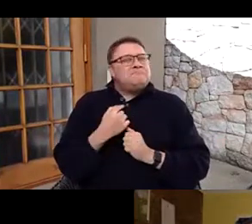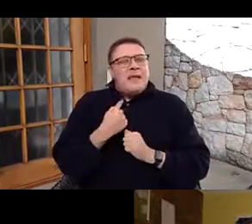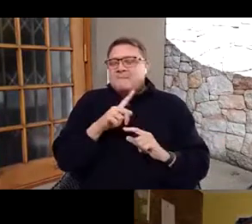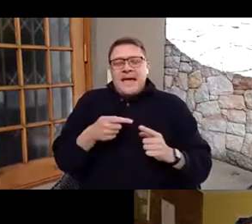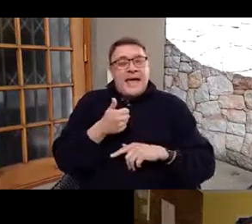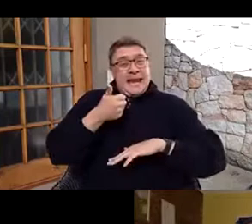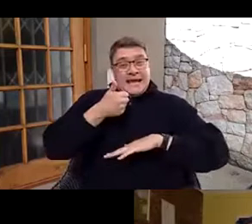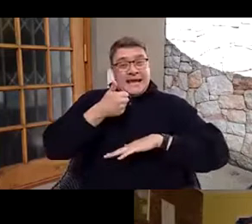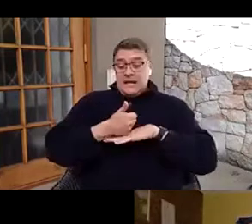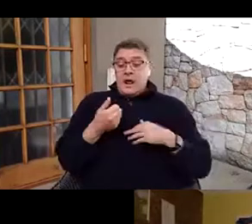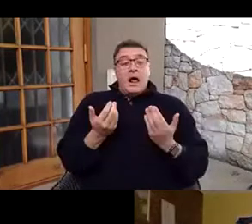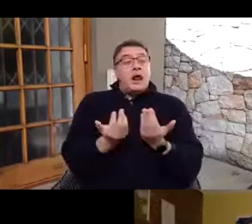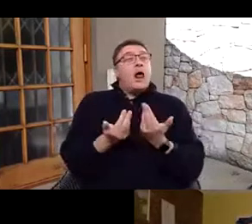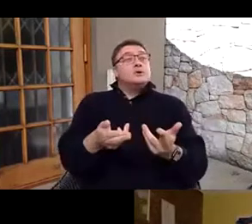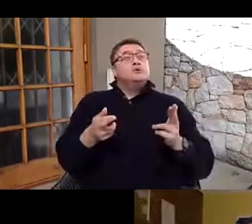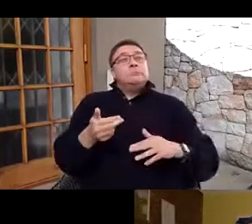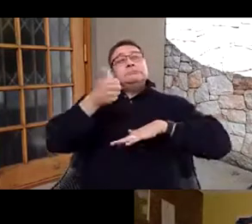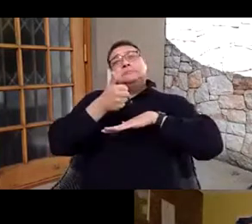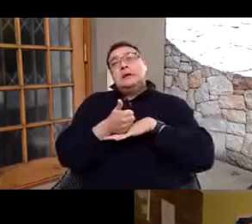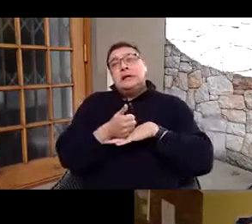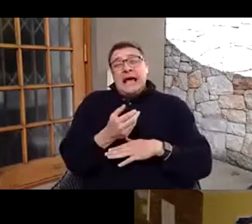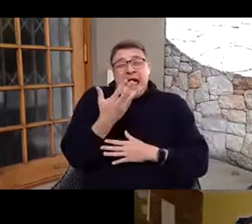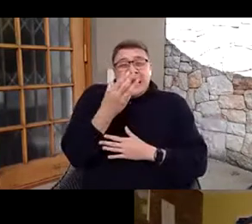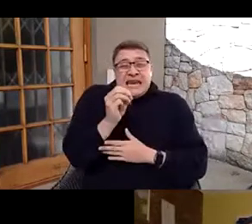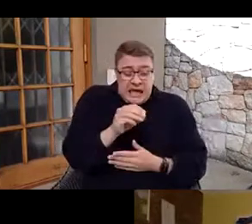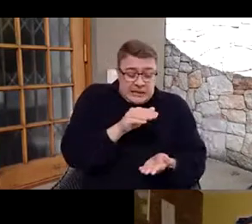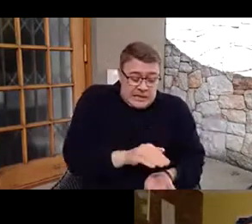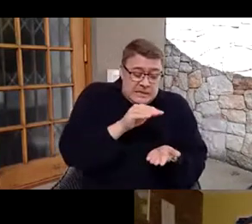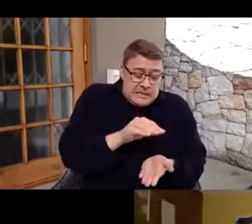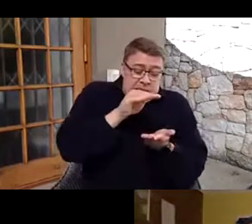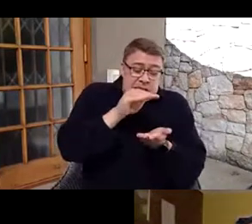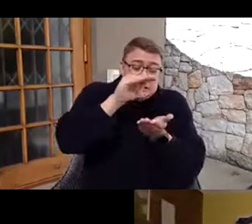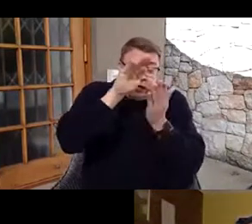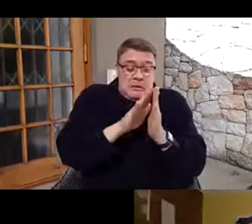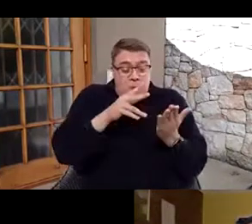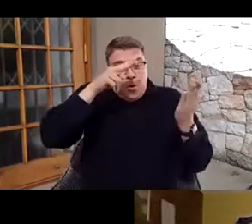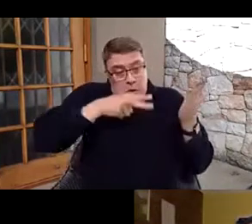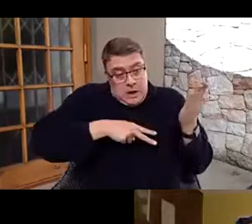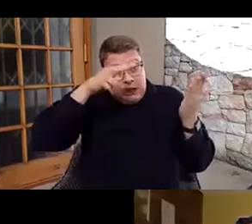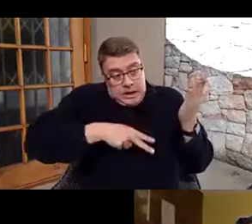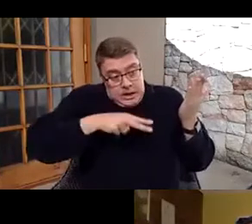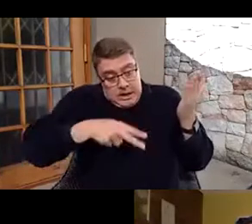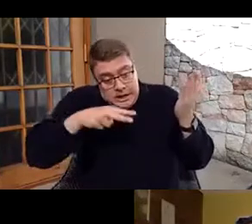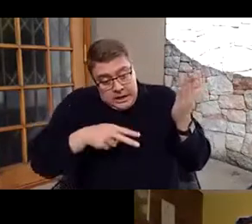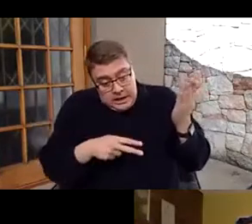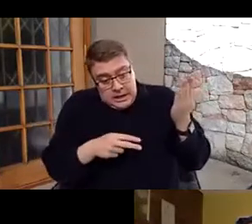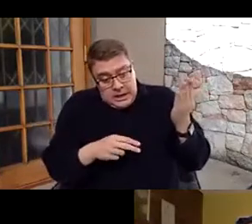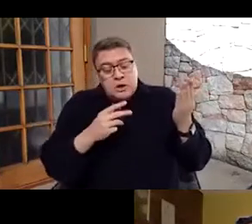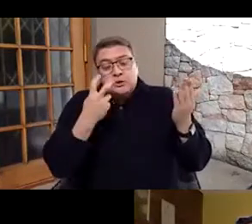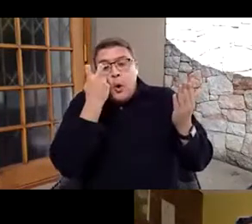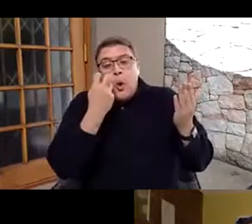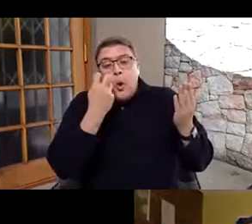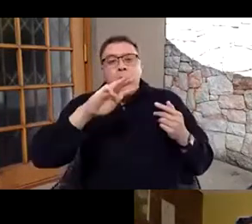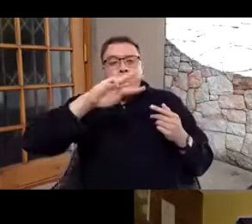a classroom and read through a 90 volume score to find bar 476